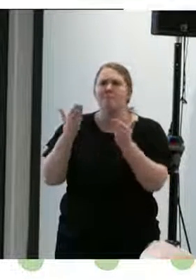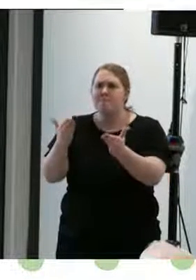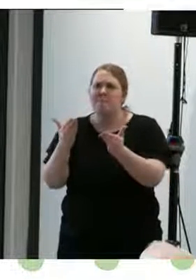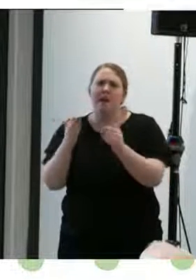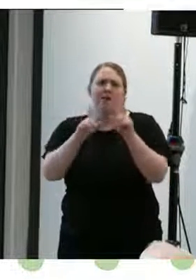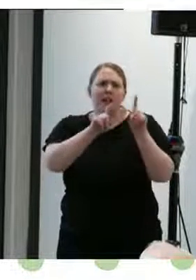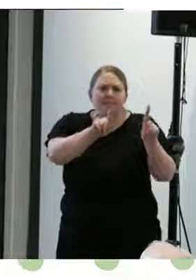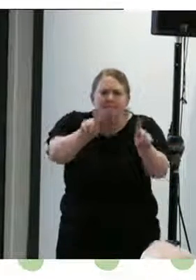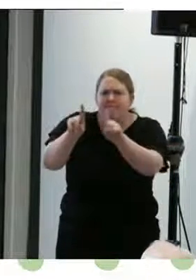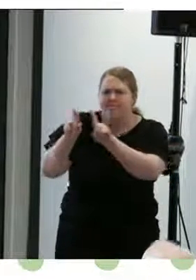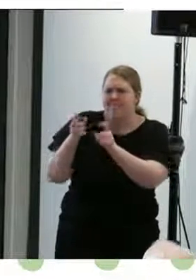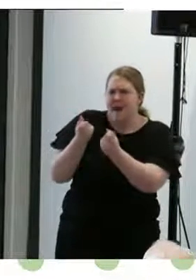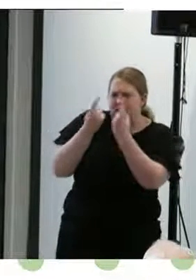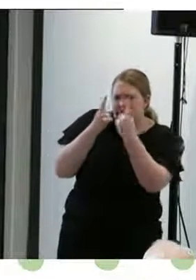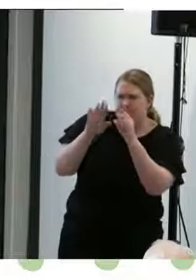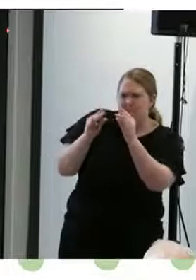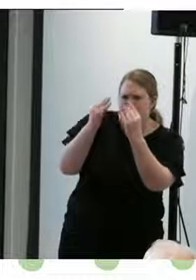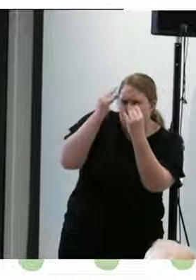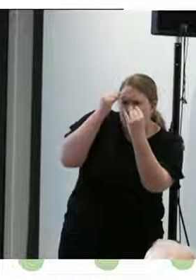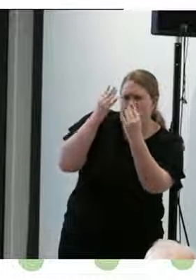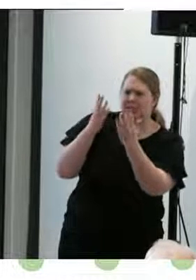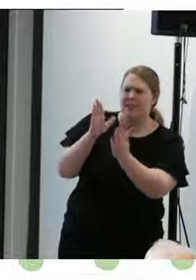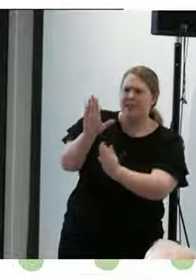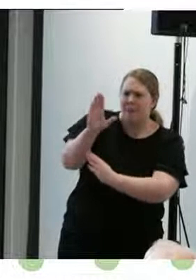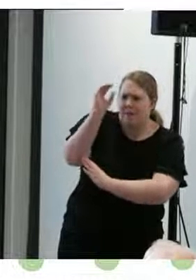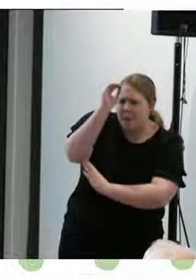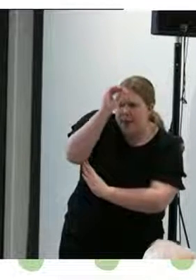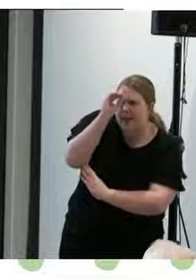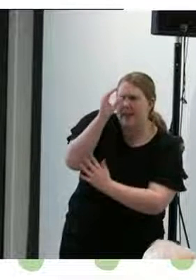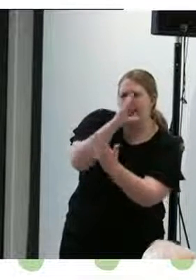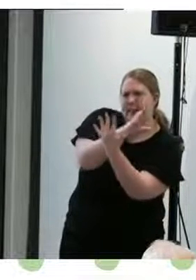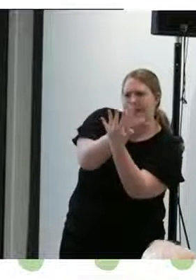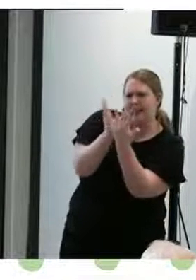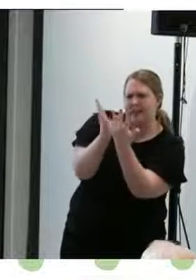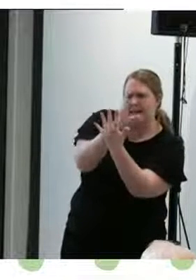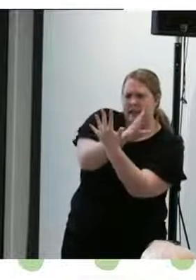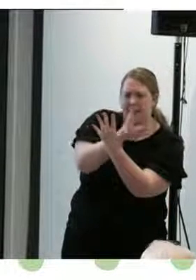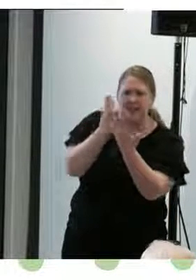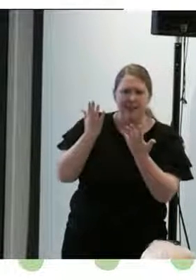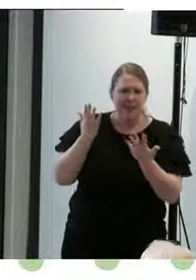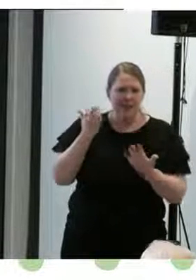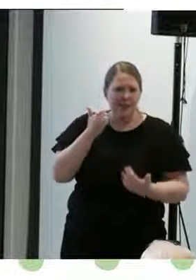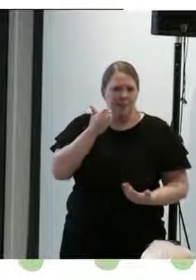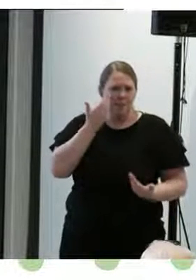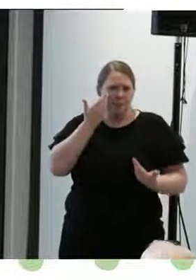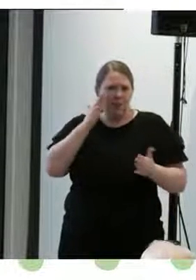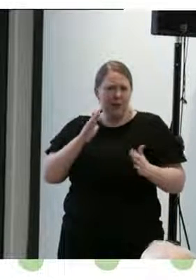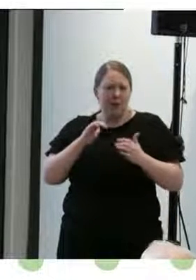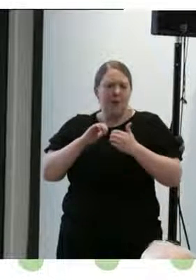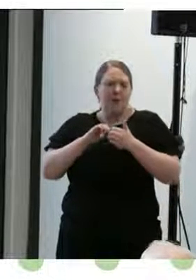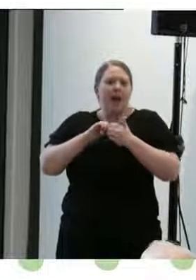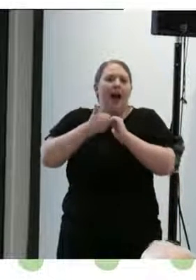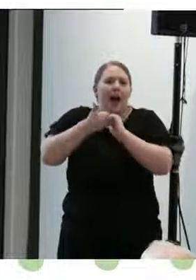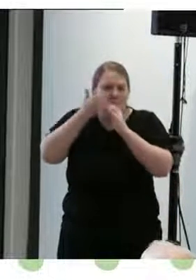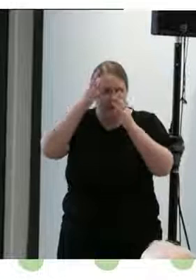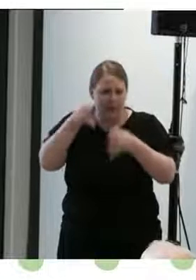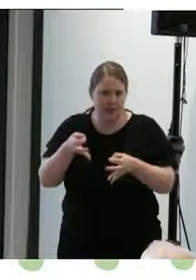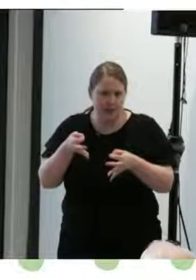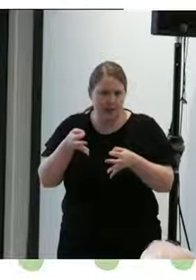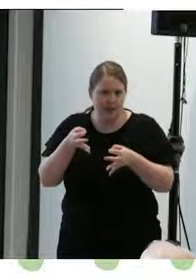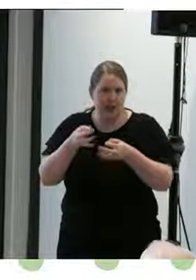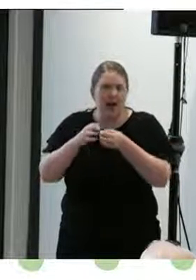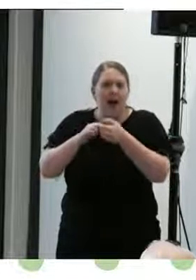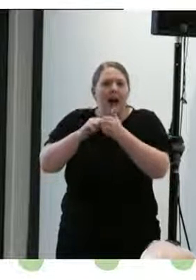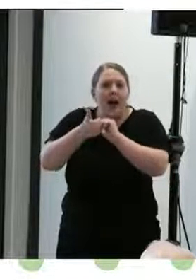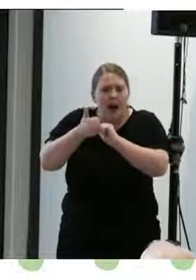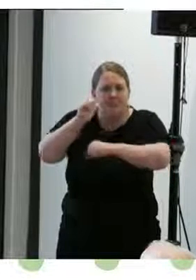people think or where their opinions fall on an attitude scale. But it doesn't really tell us how they get there, how they arrive at their